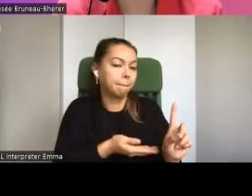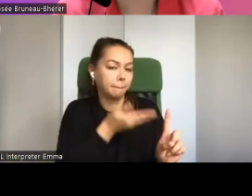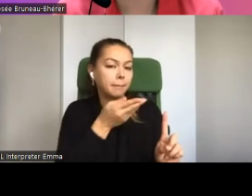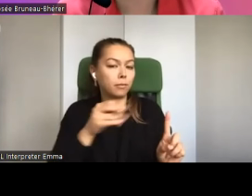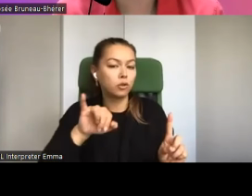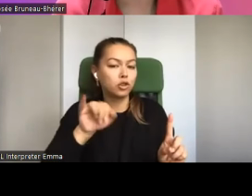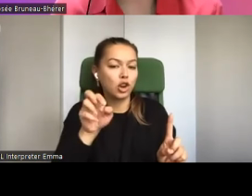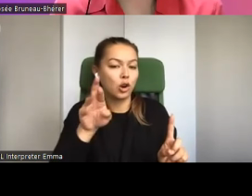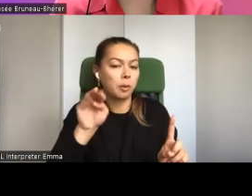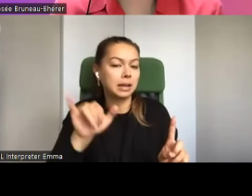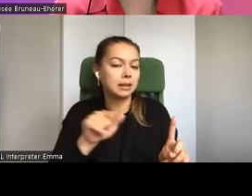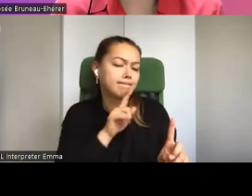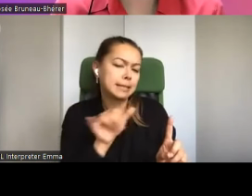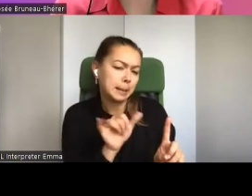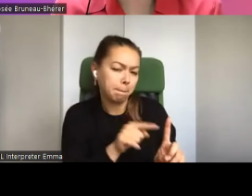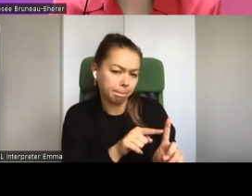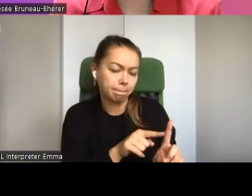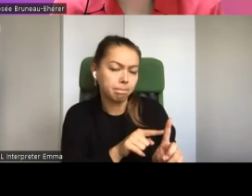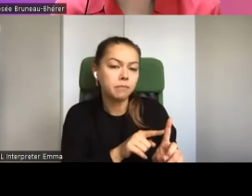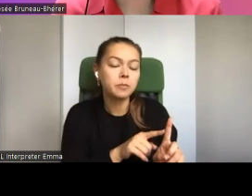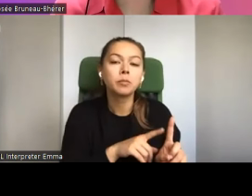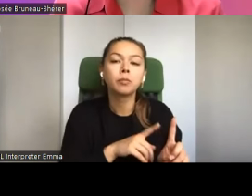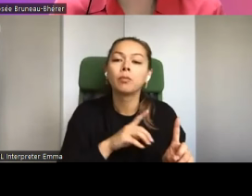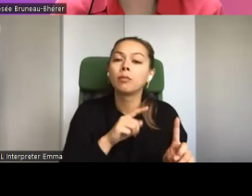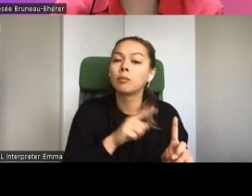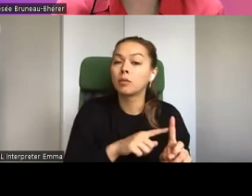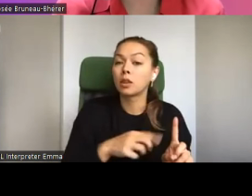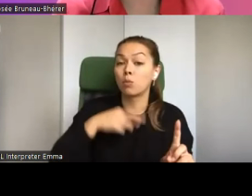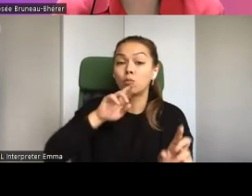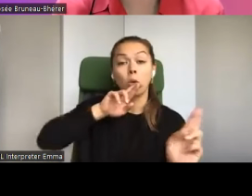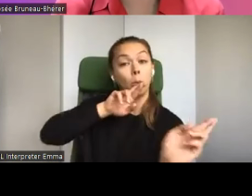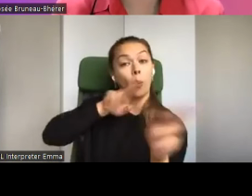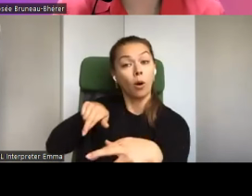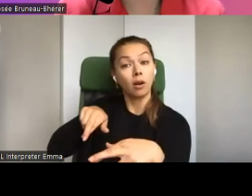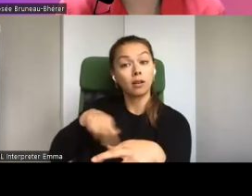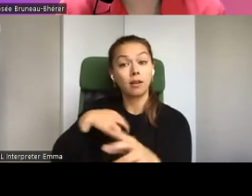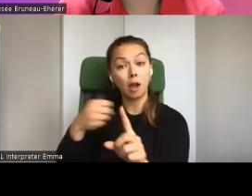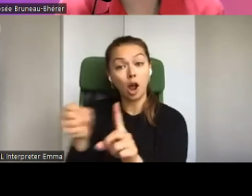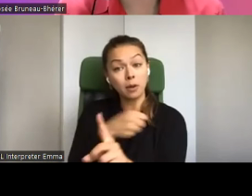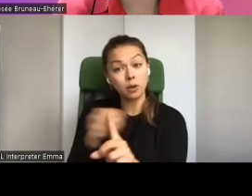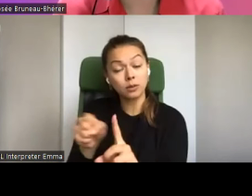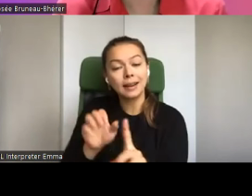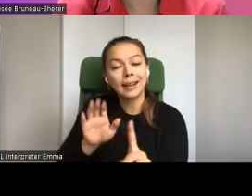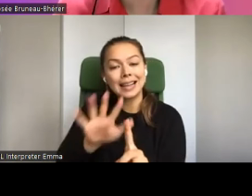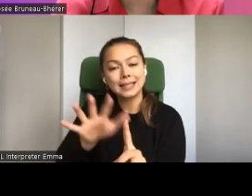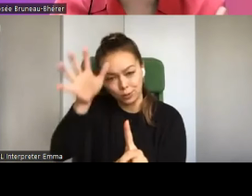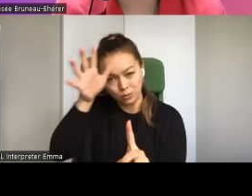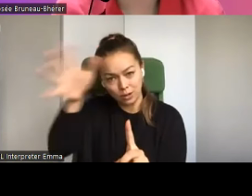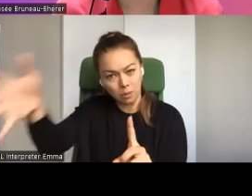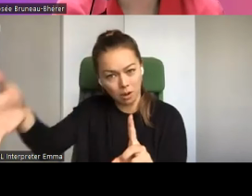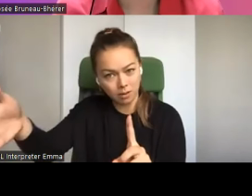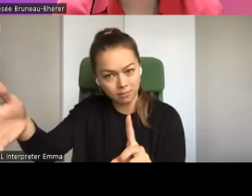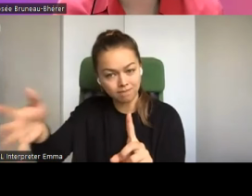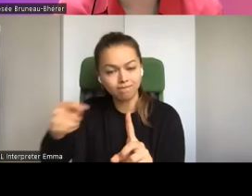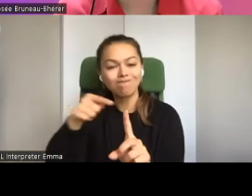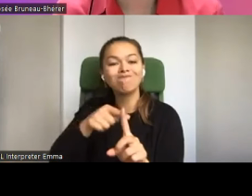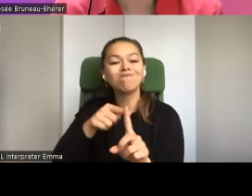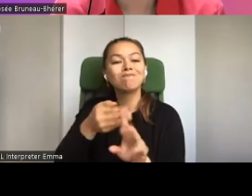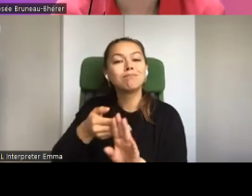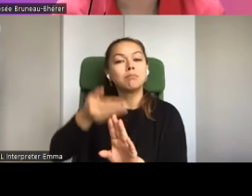was made regarding abuse by his maternal grandfather. He was previously involved in sexual games